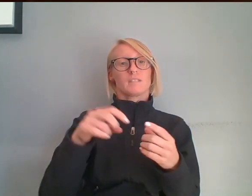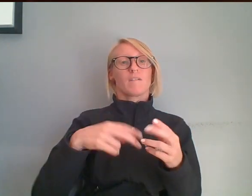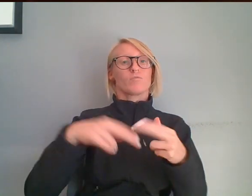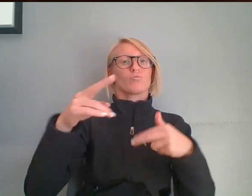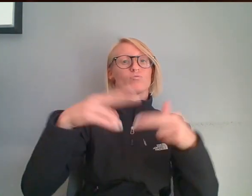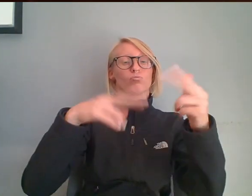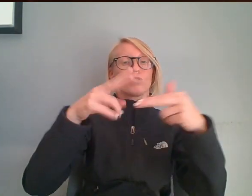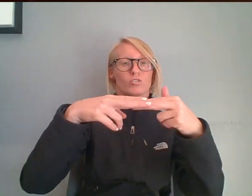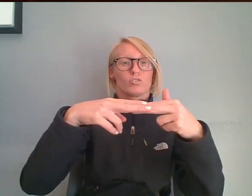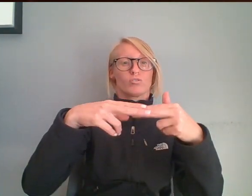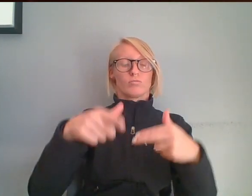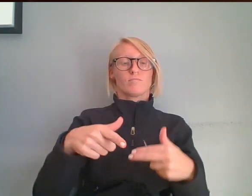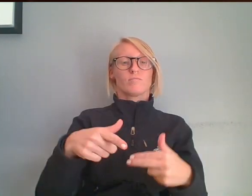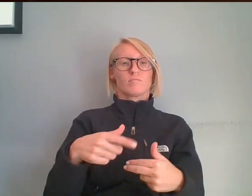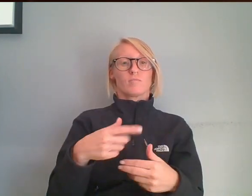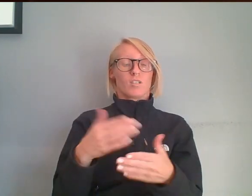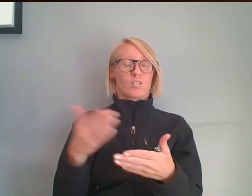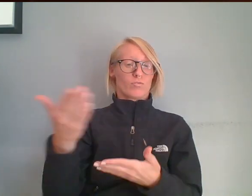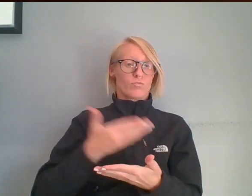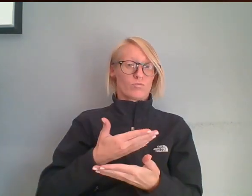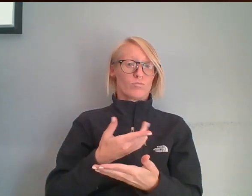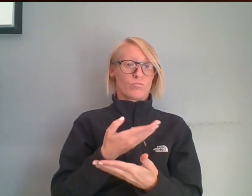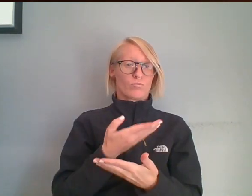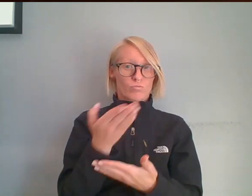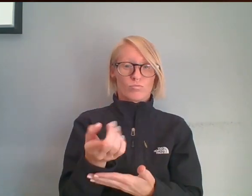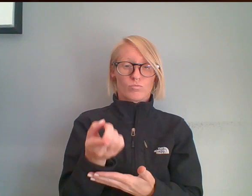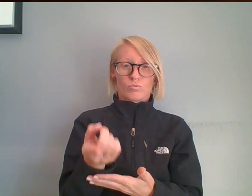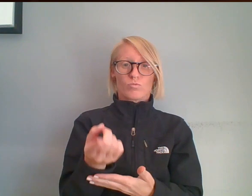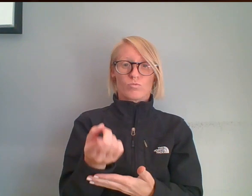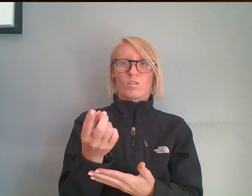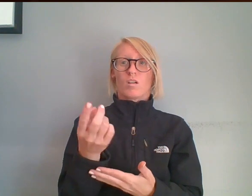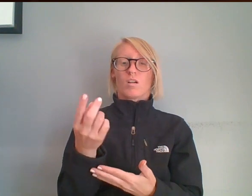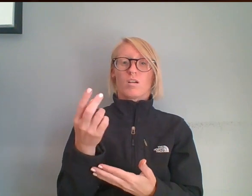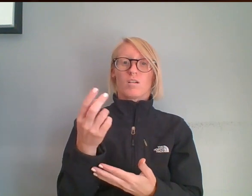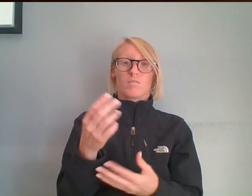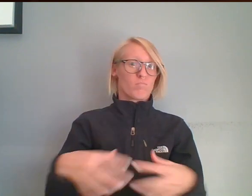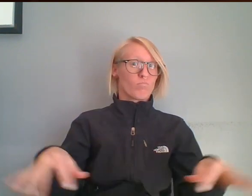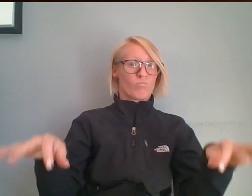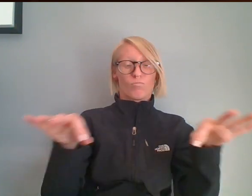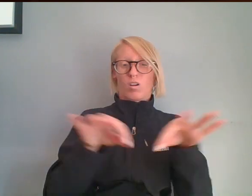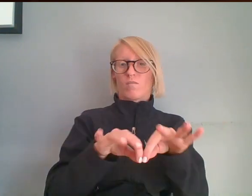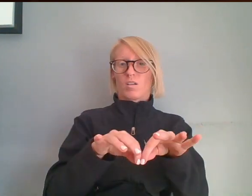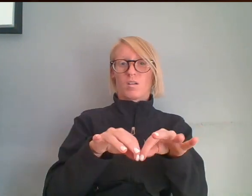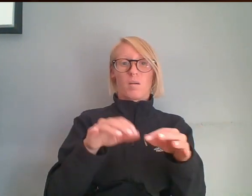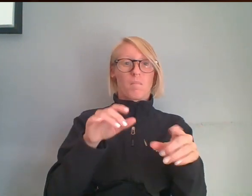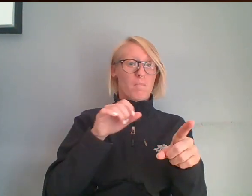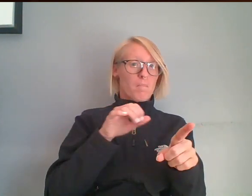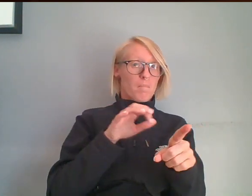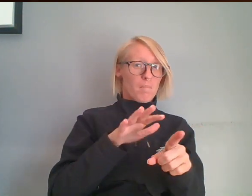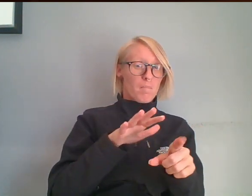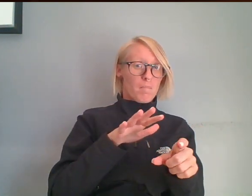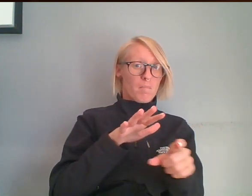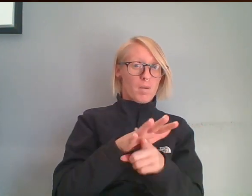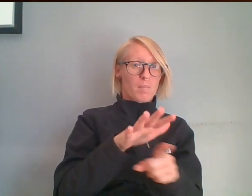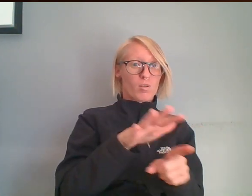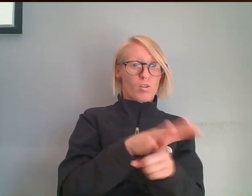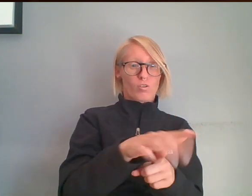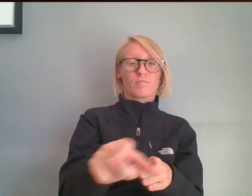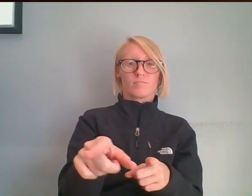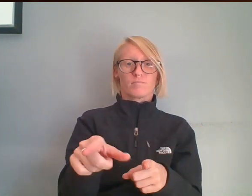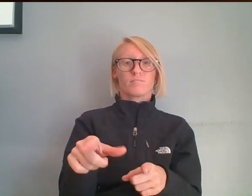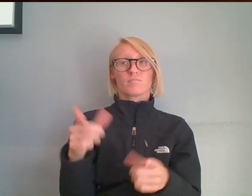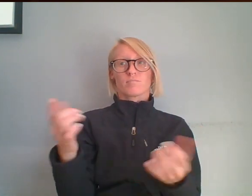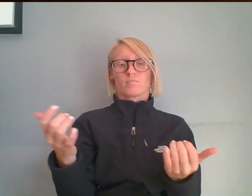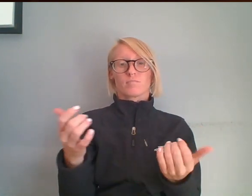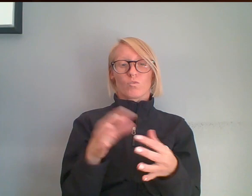you to two of the most prevalent and popular and useful structures you can use to communicate a message in a spontaneous